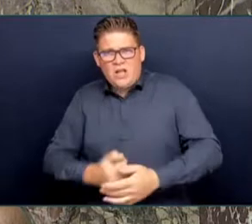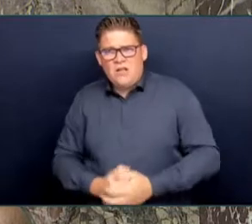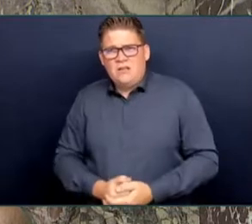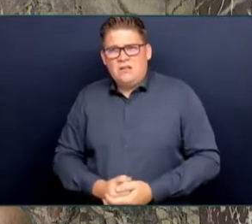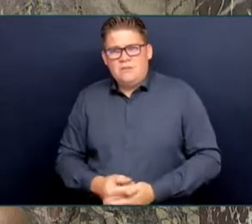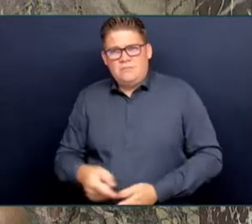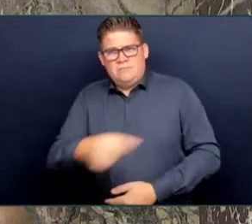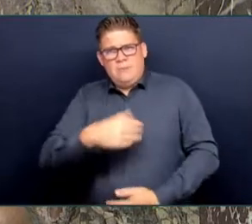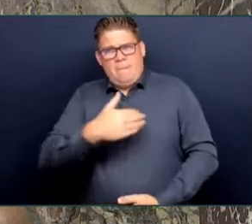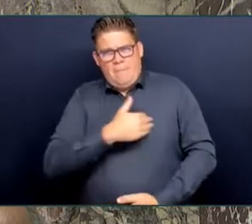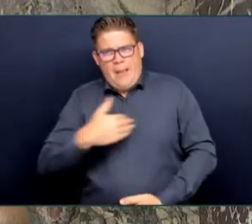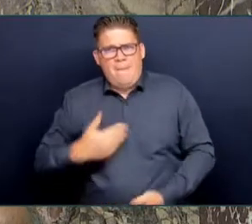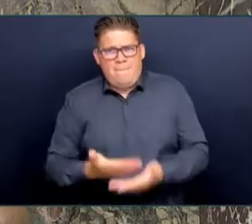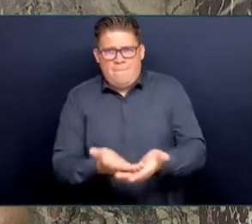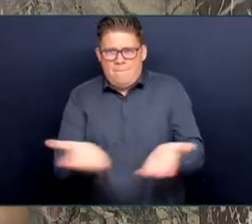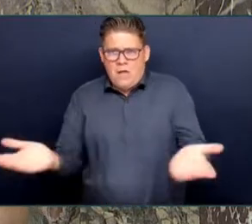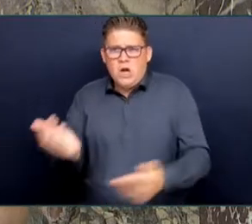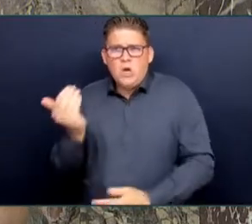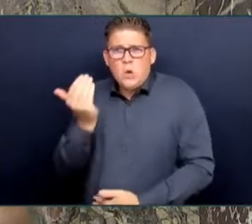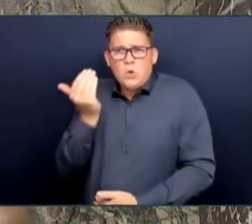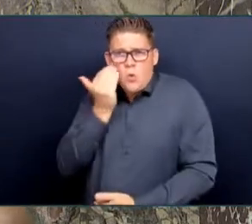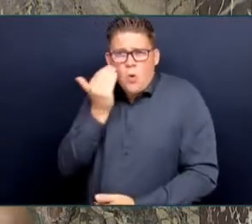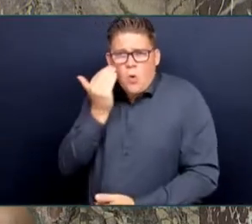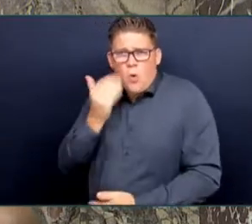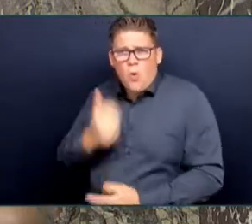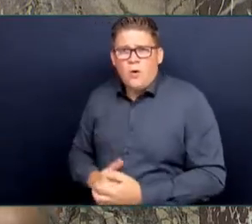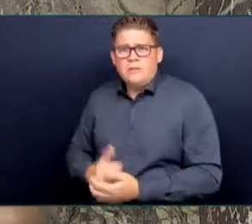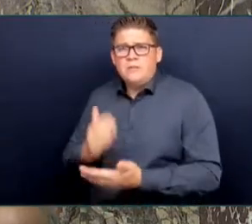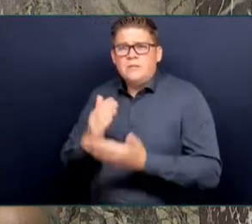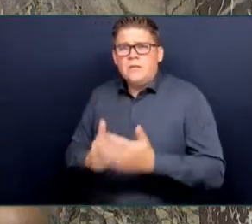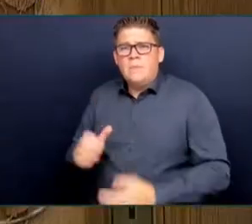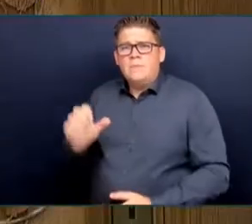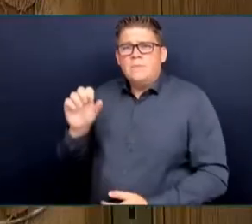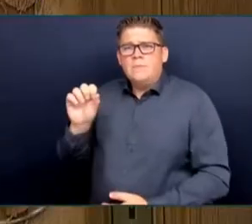eliminated by the Minister of Energy. He's happy to give her a briefing on that if she missed it.